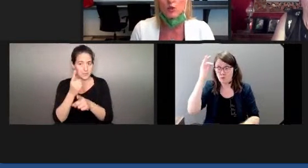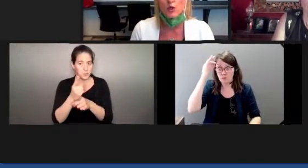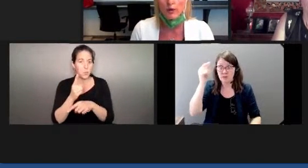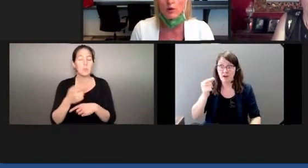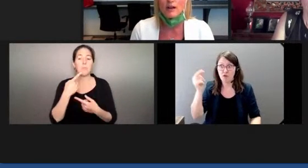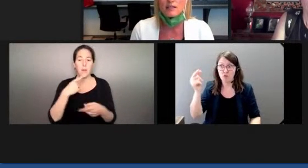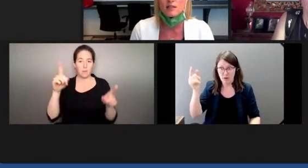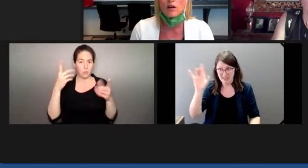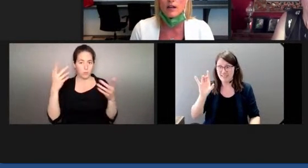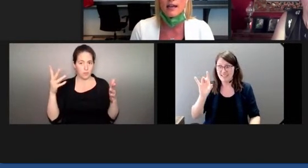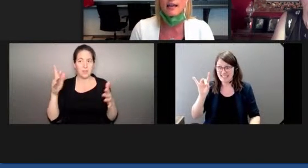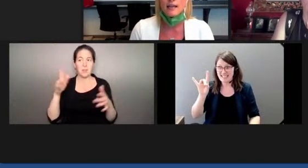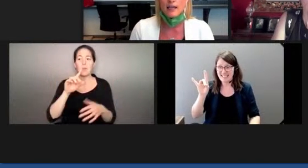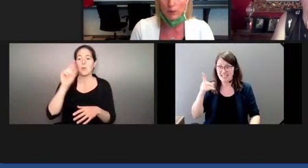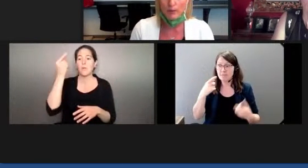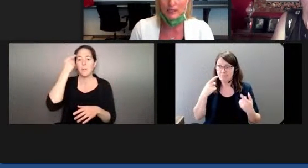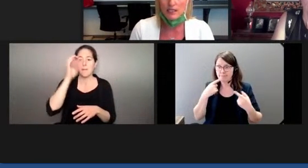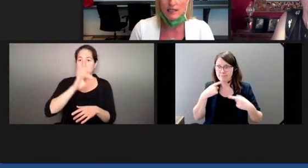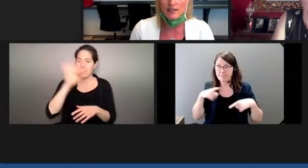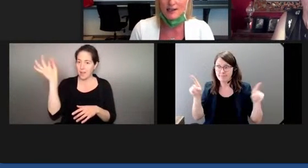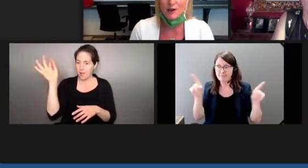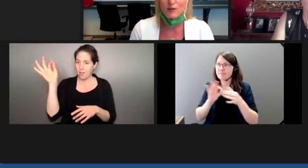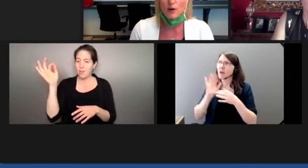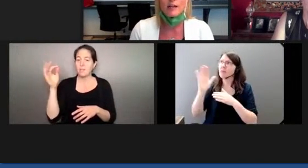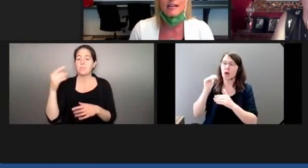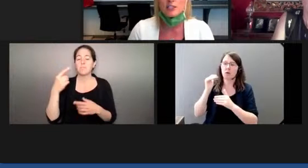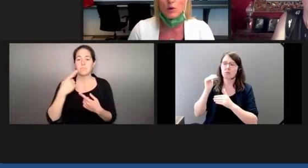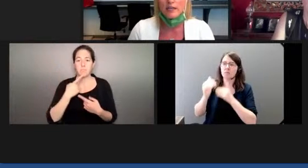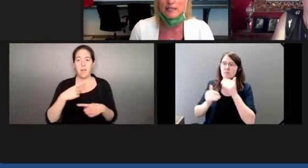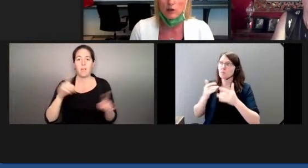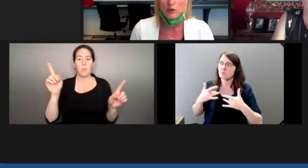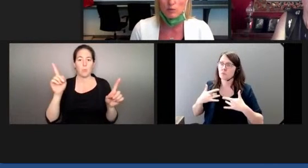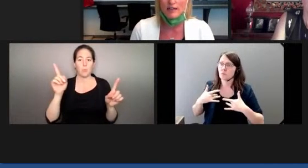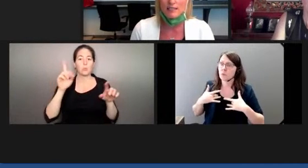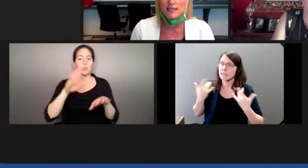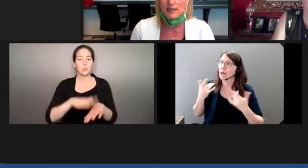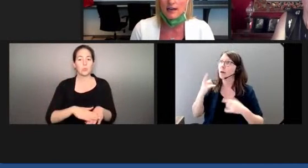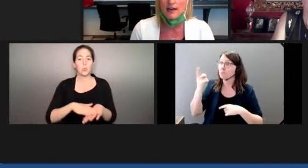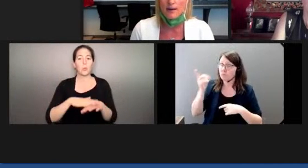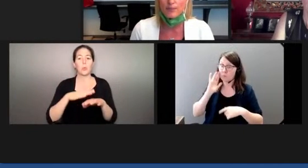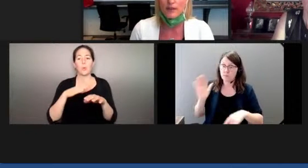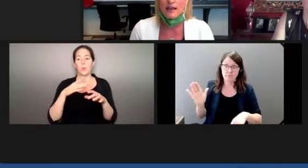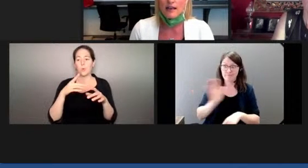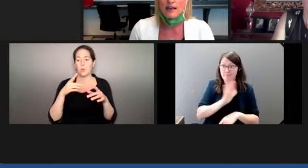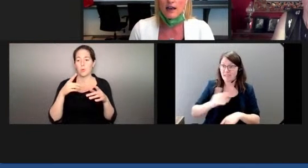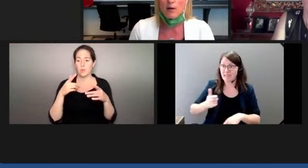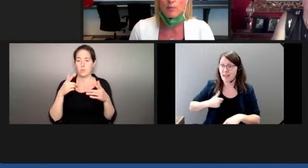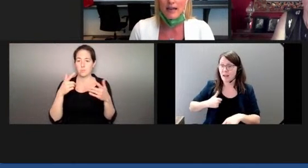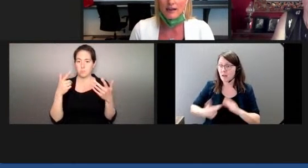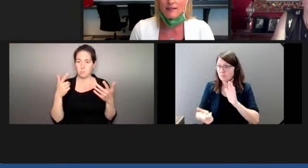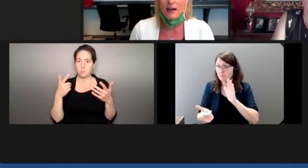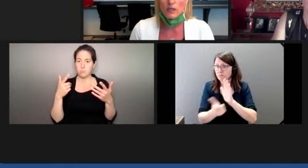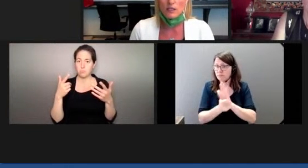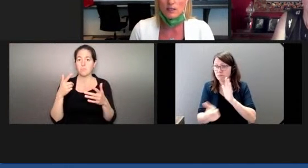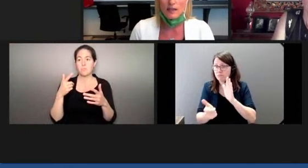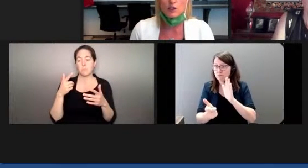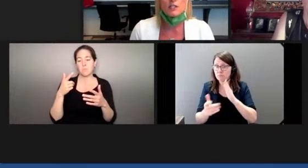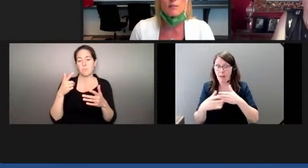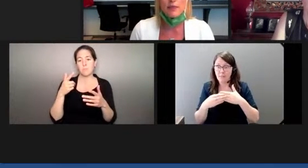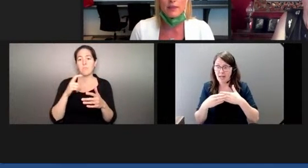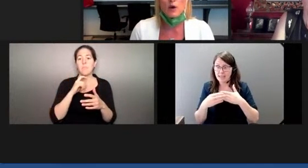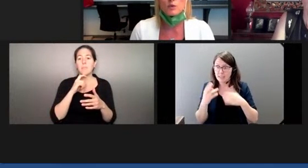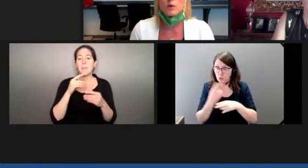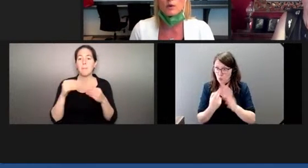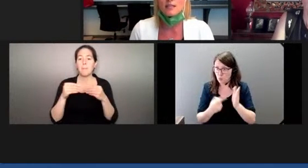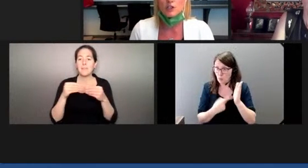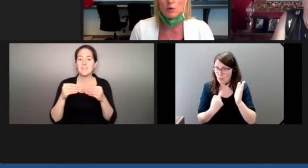in terms of their progress on implementing a nationwide single-use plastic ban, and that was just a